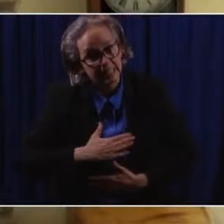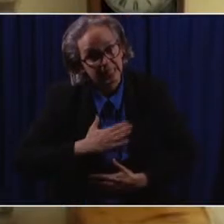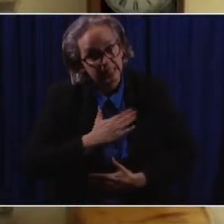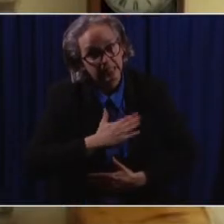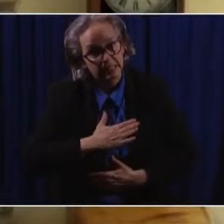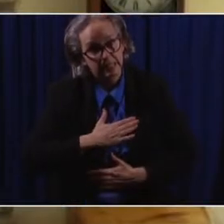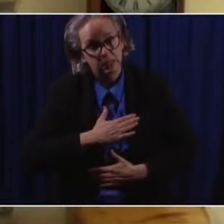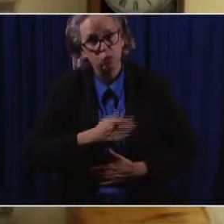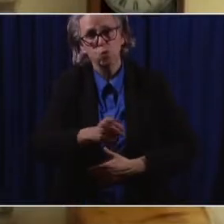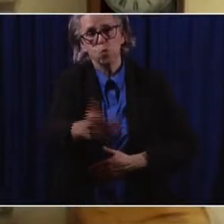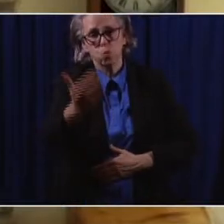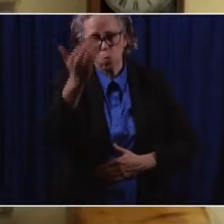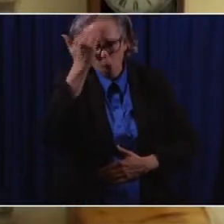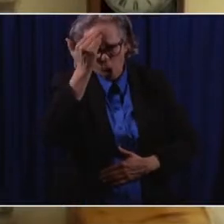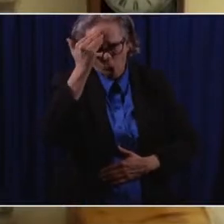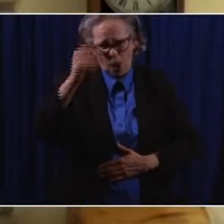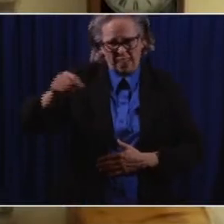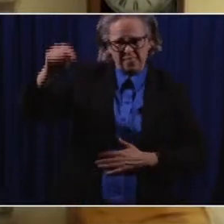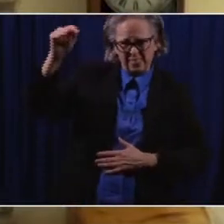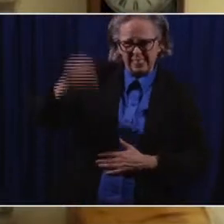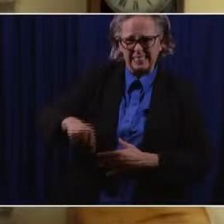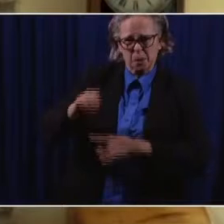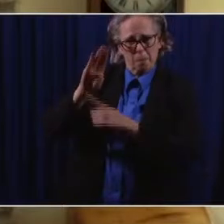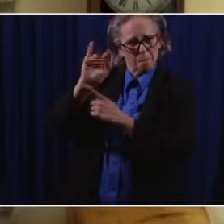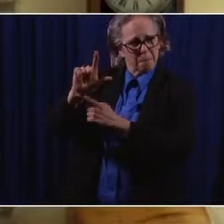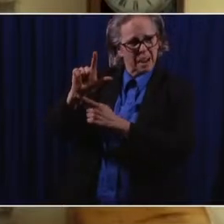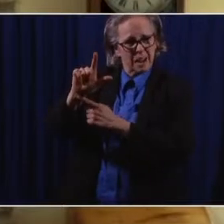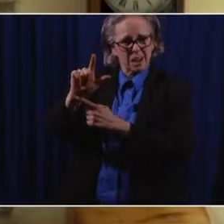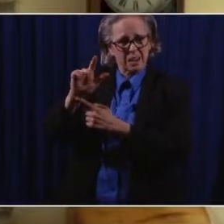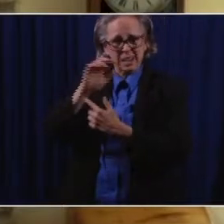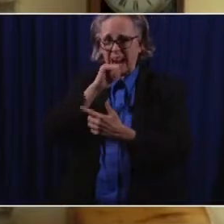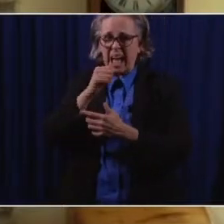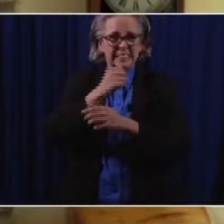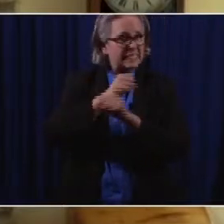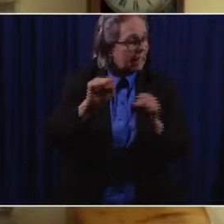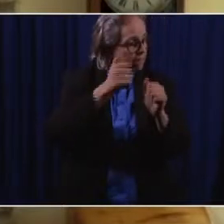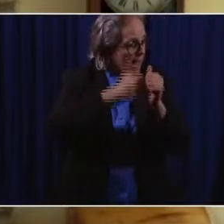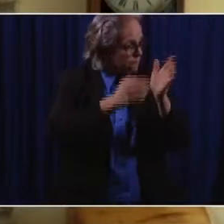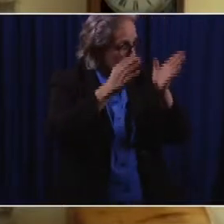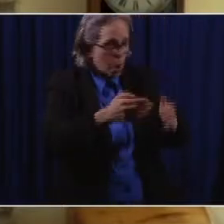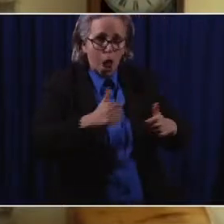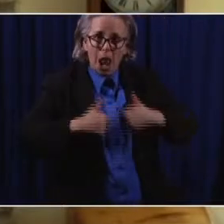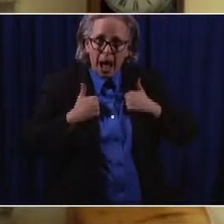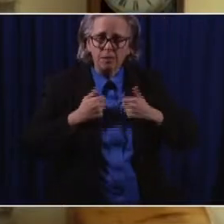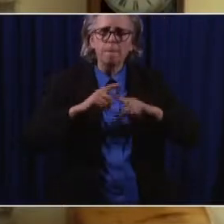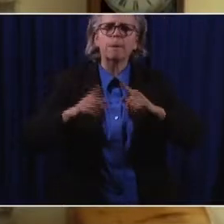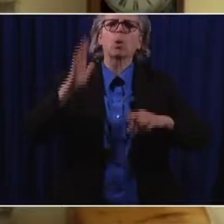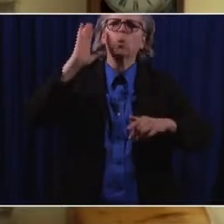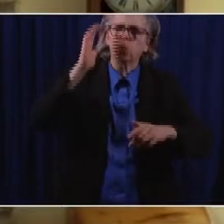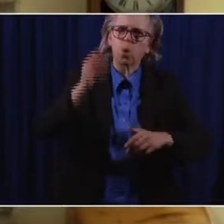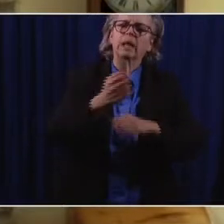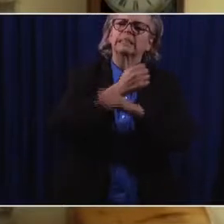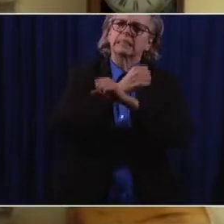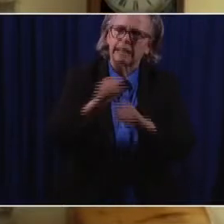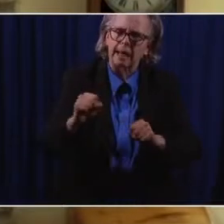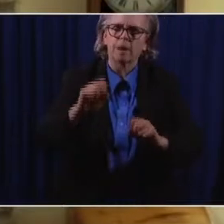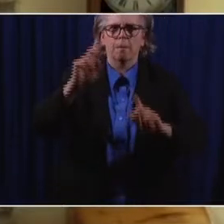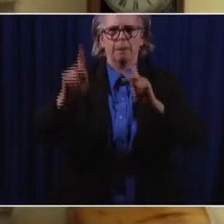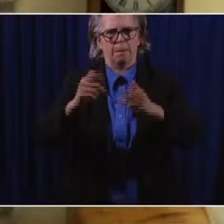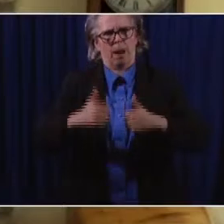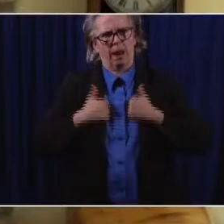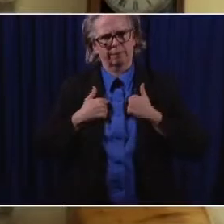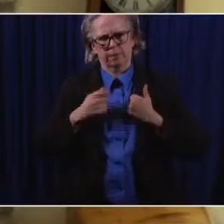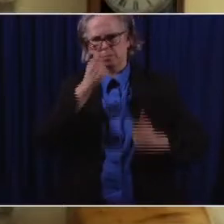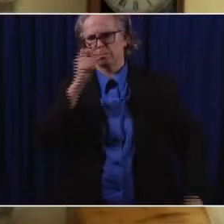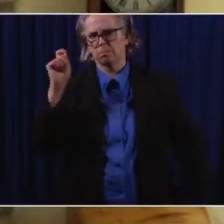know, might not save every life, but it will save lives. There's no doubt about it. Let me